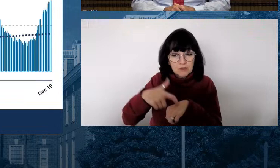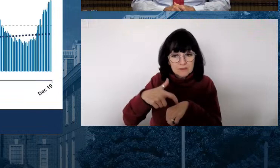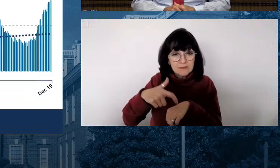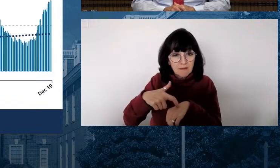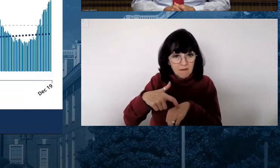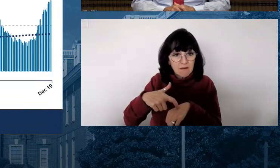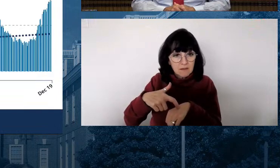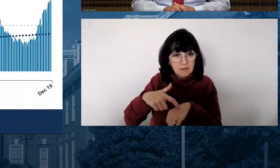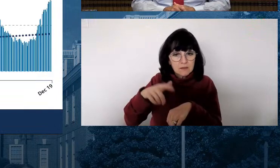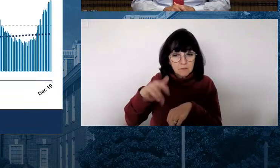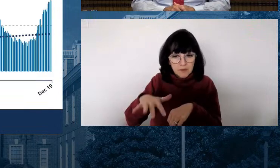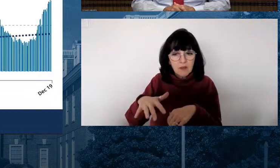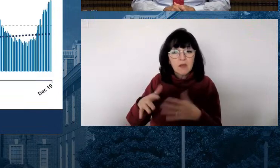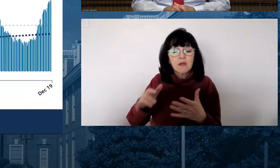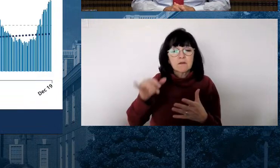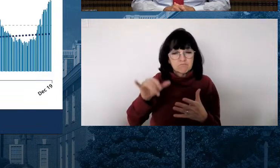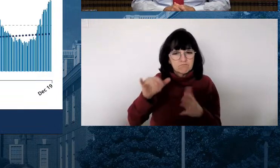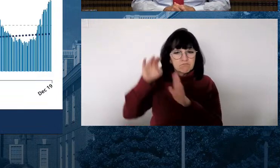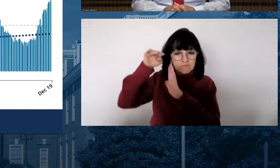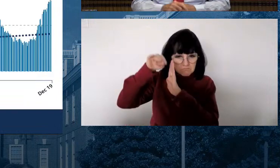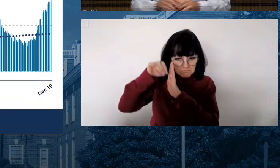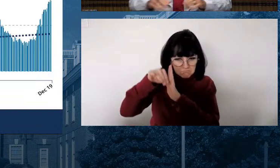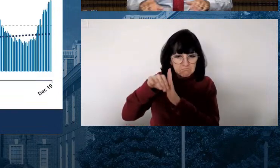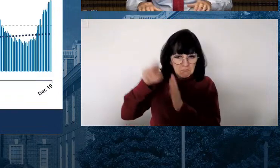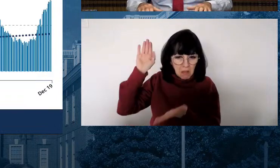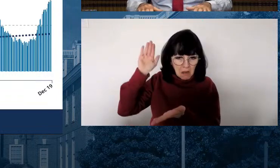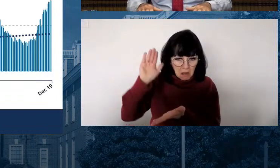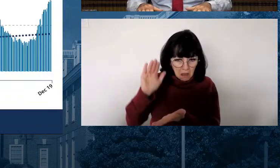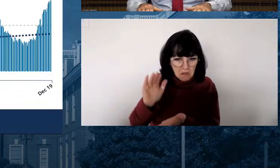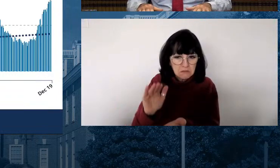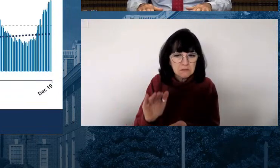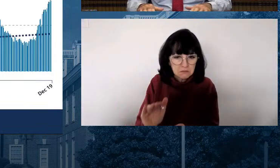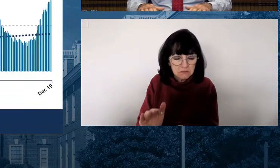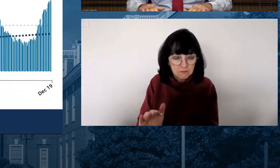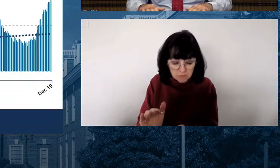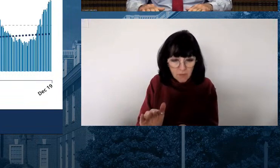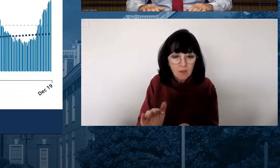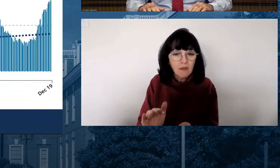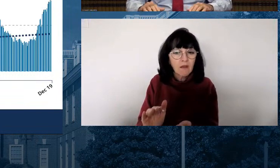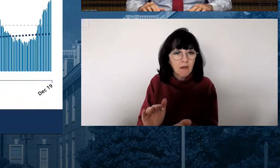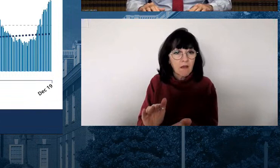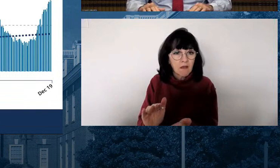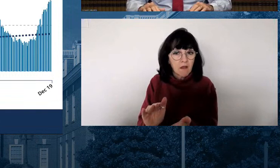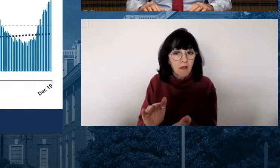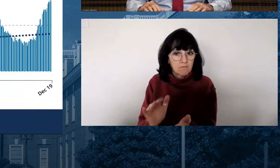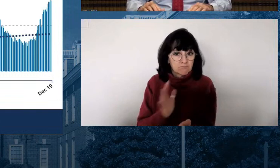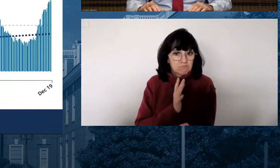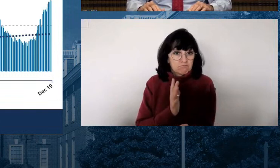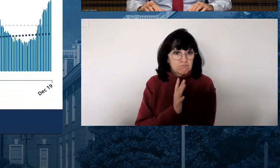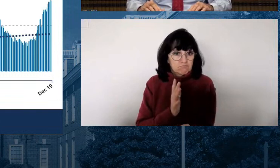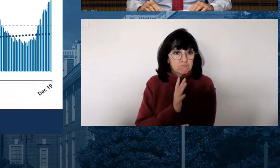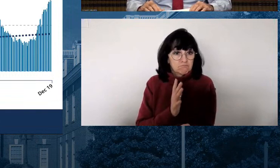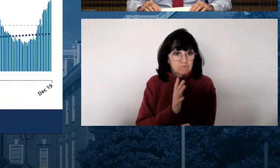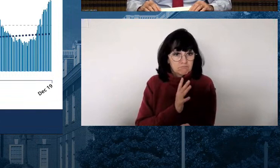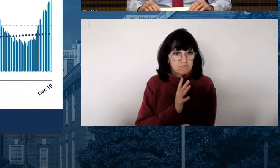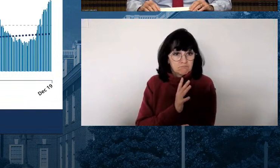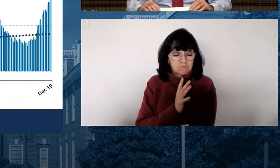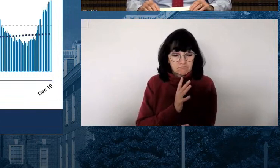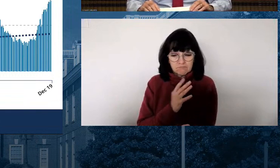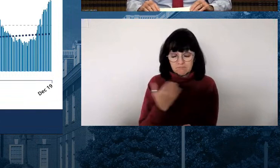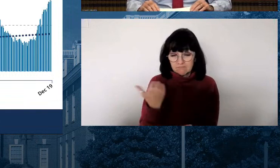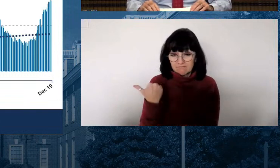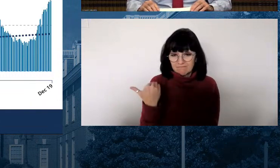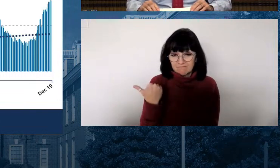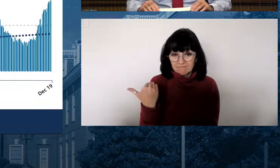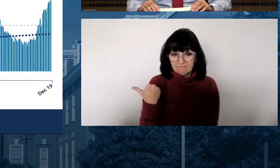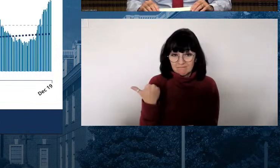of a manageable level. Another little bump up, and then we got really healthy during last summer.